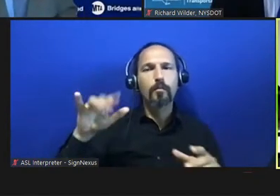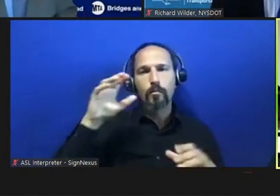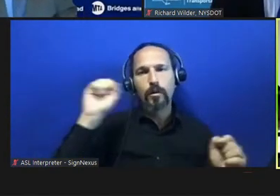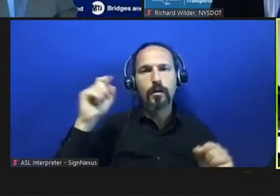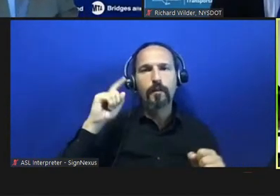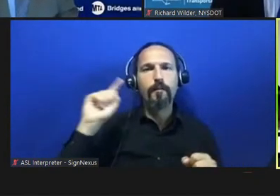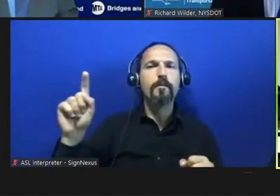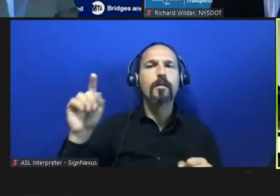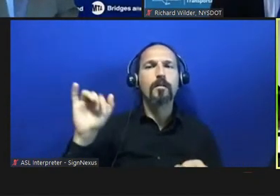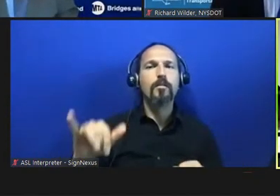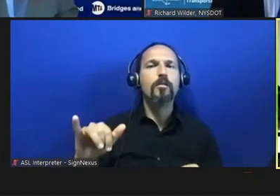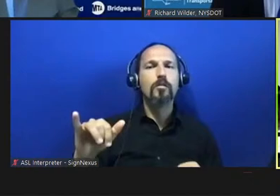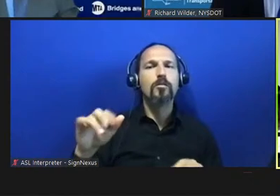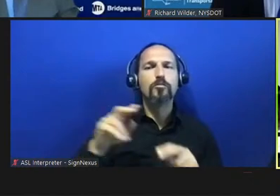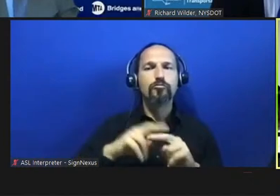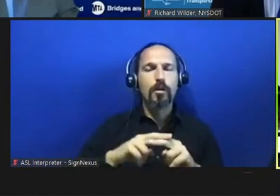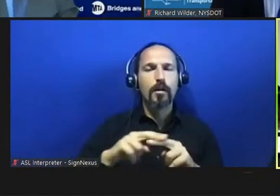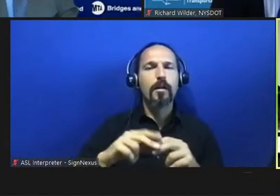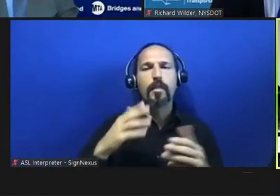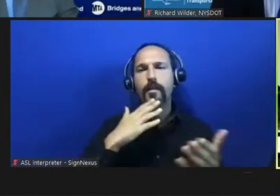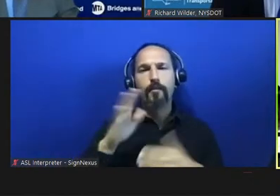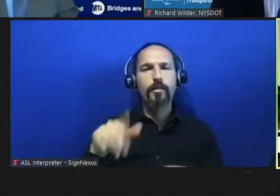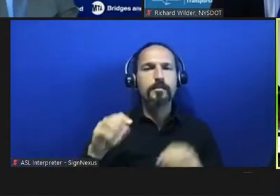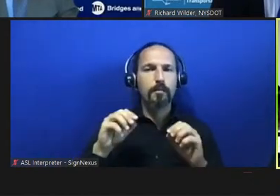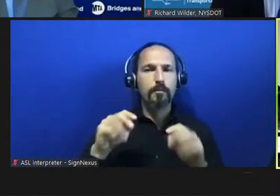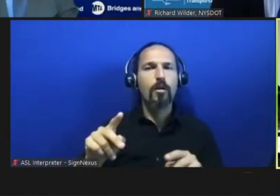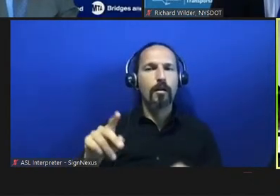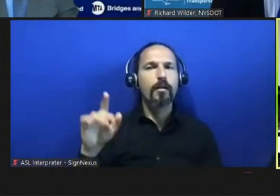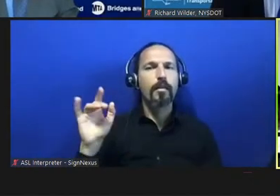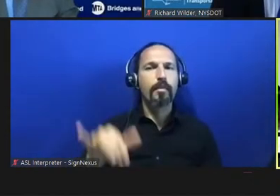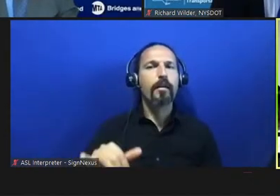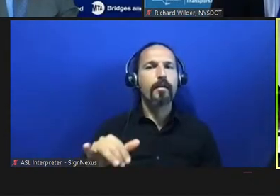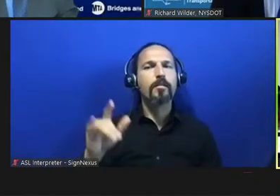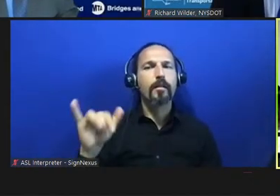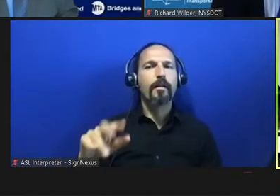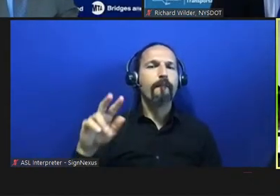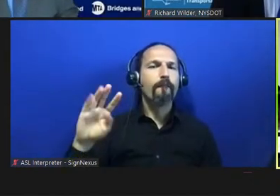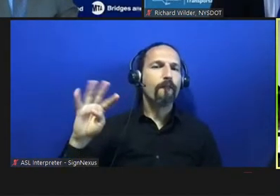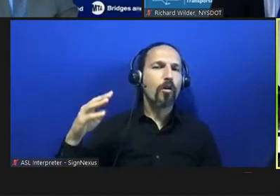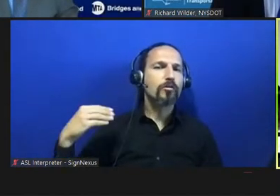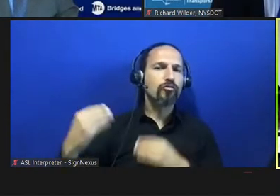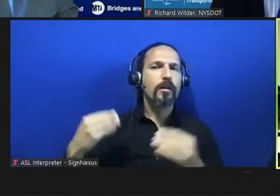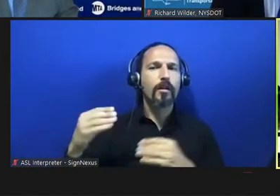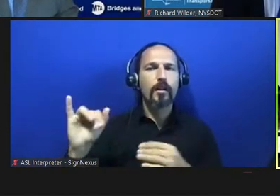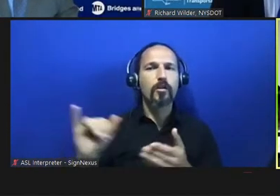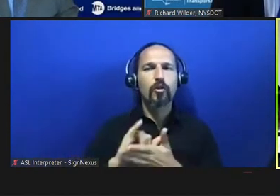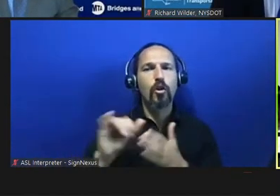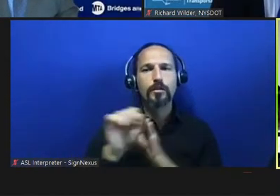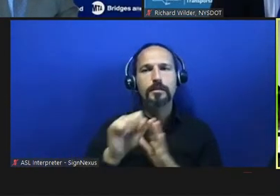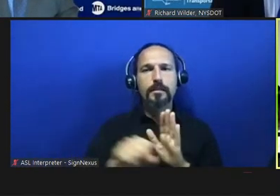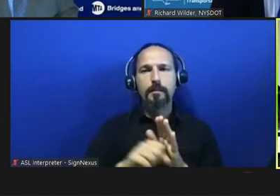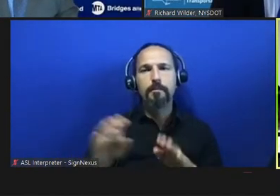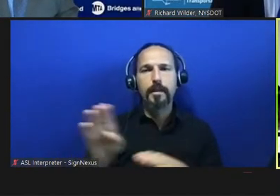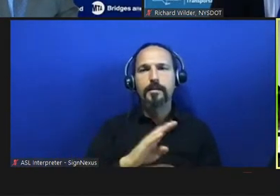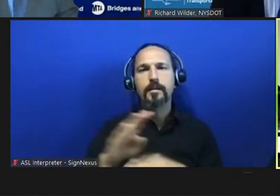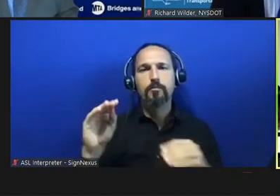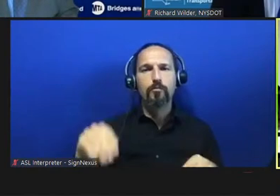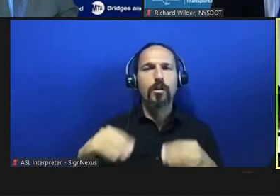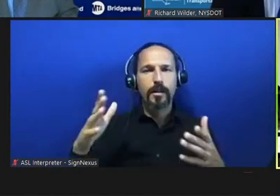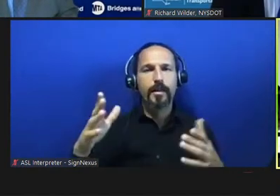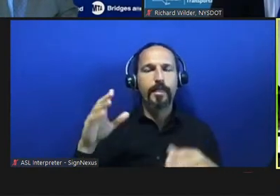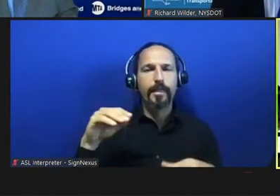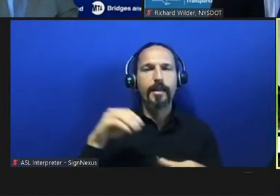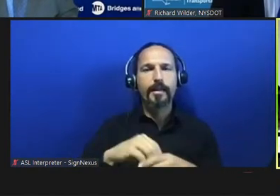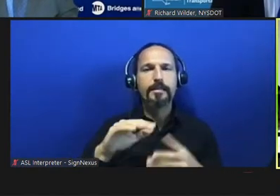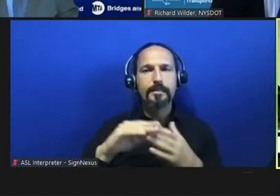Trailways thank you for this opportunity adirond Trail is the fourth generation New York State based business that provides inner city